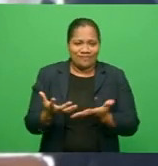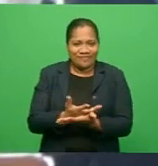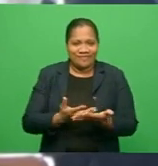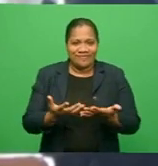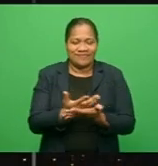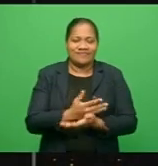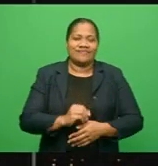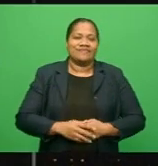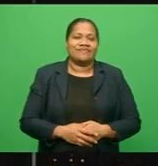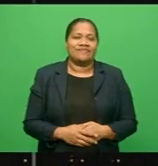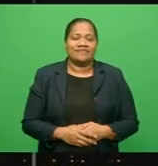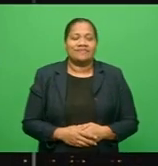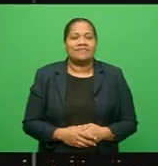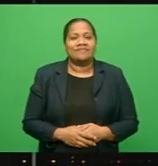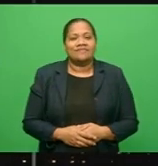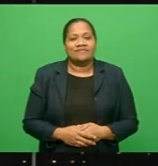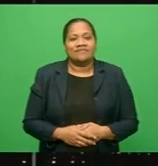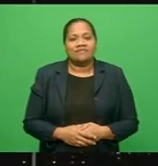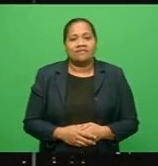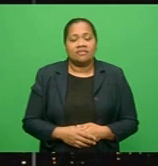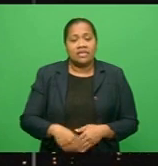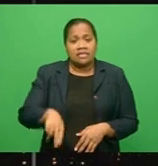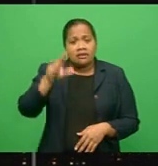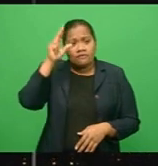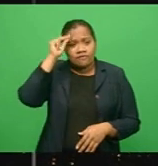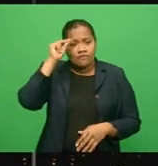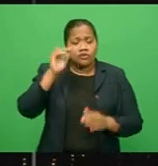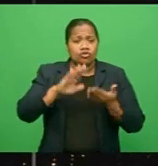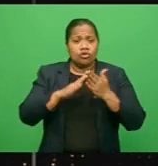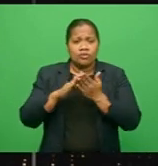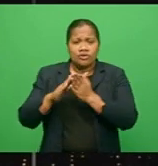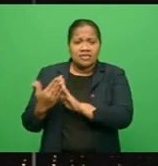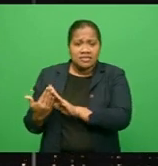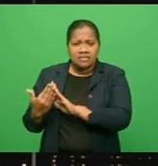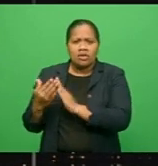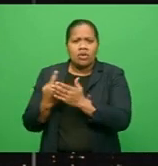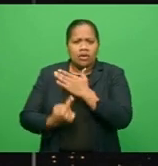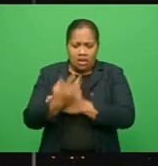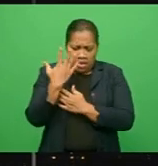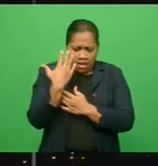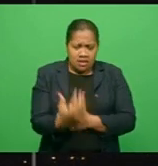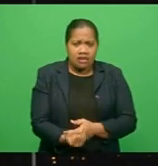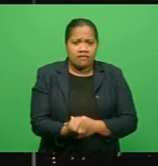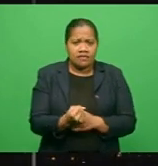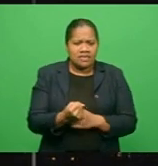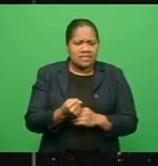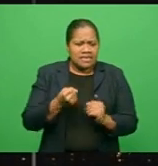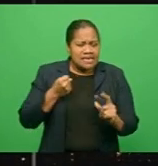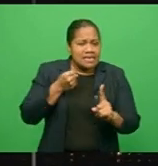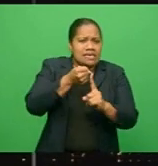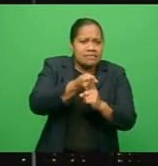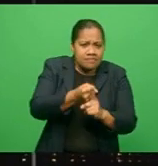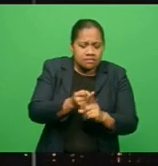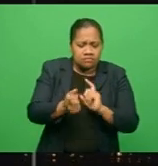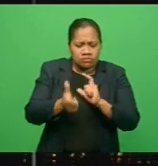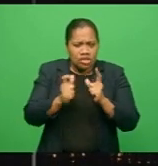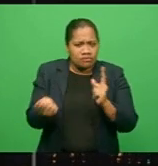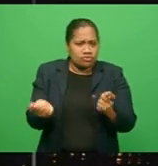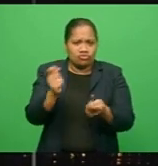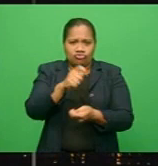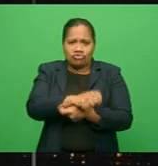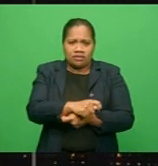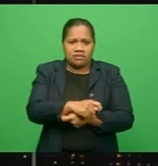FBC News. Fijian communities are at the forefront facing direct impacts of climate change, including